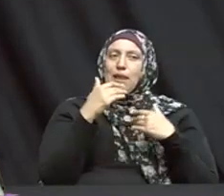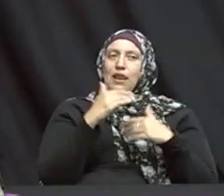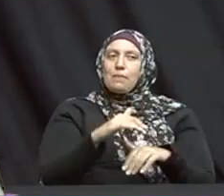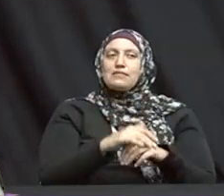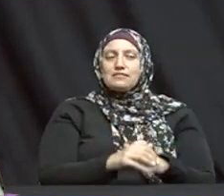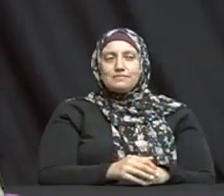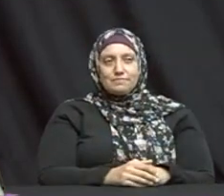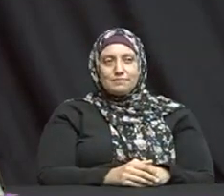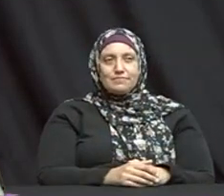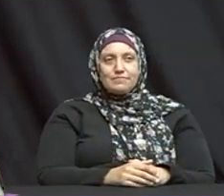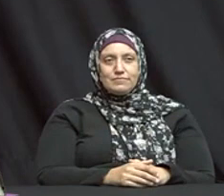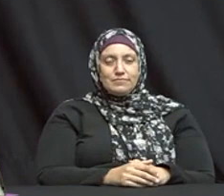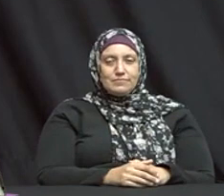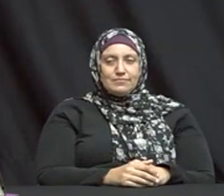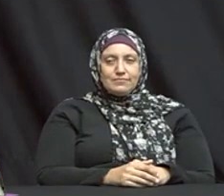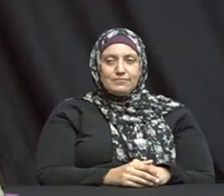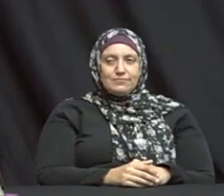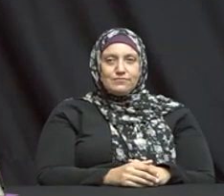on